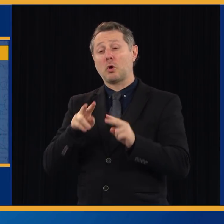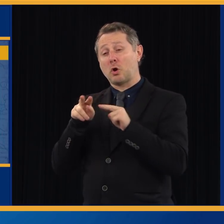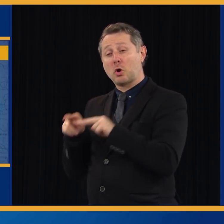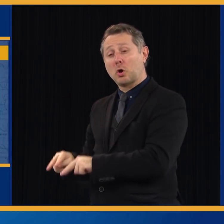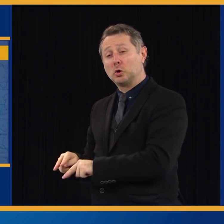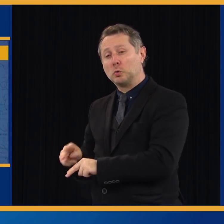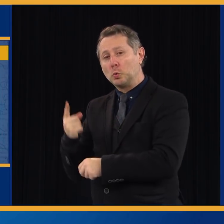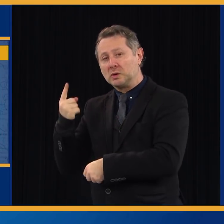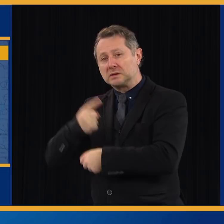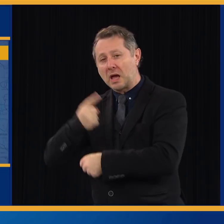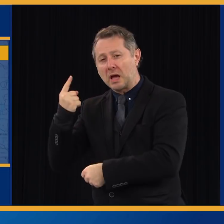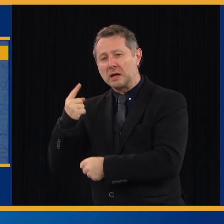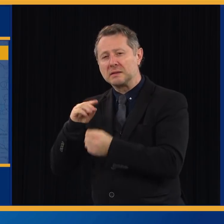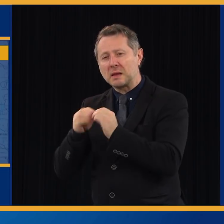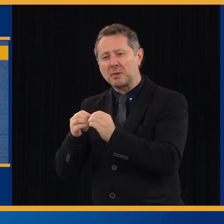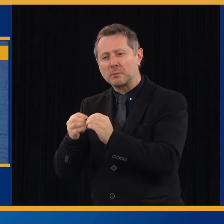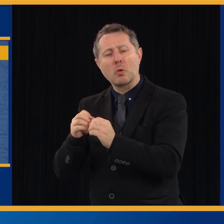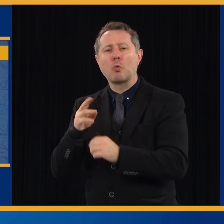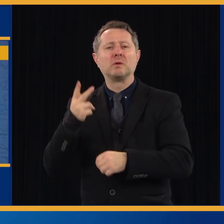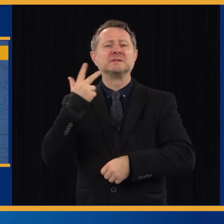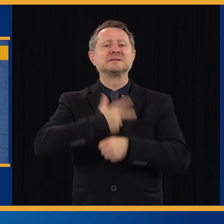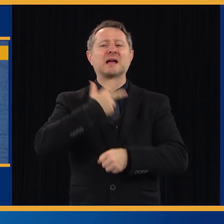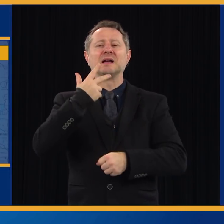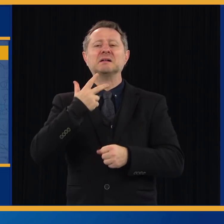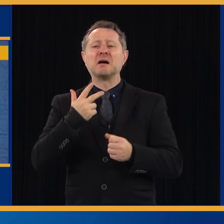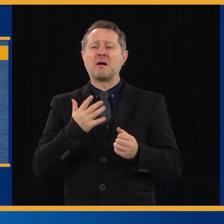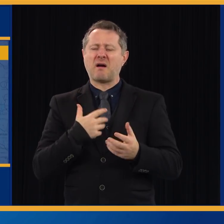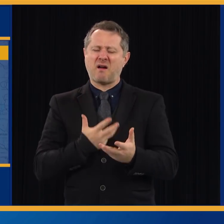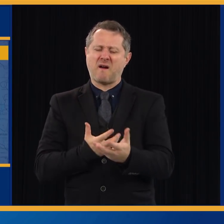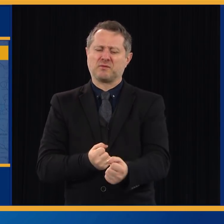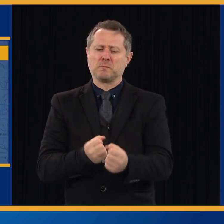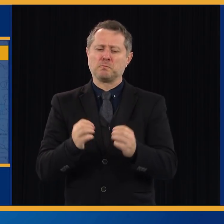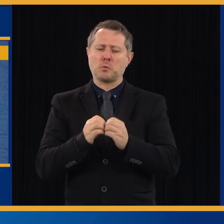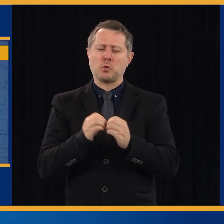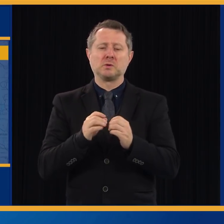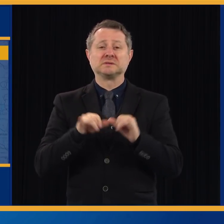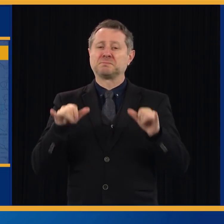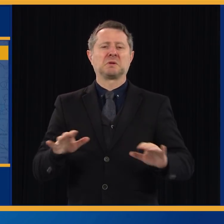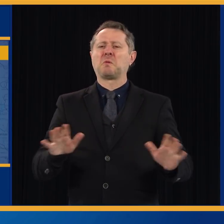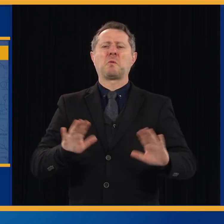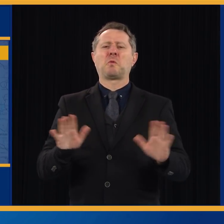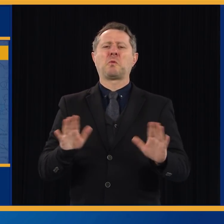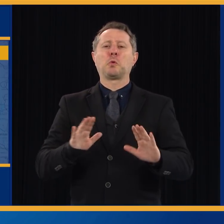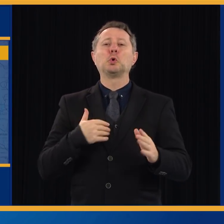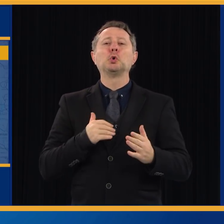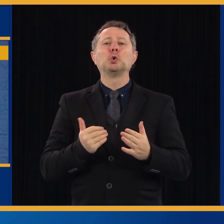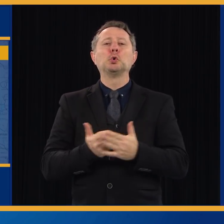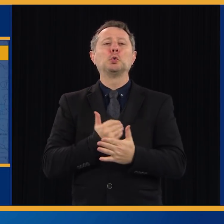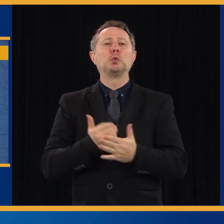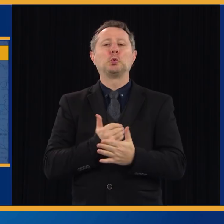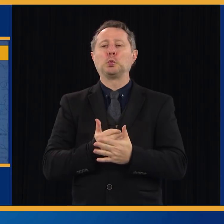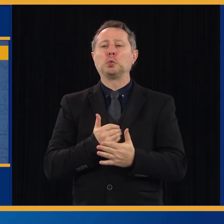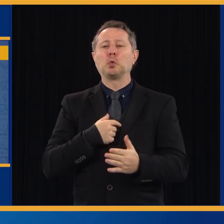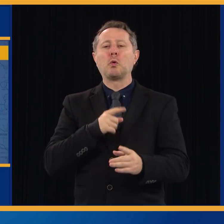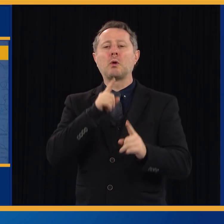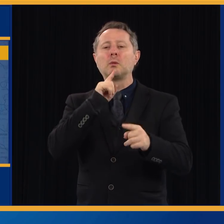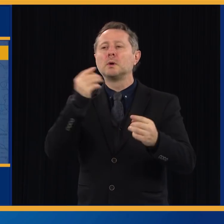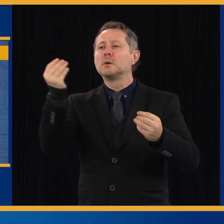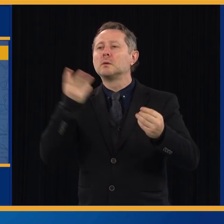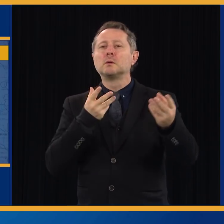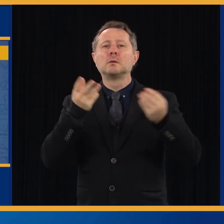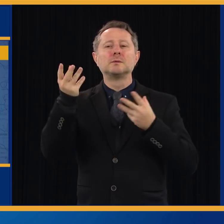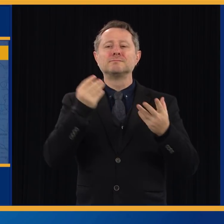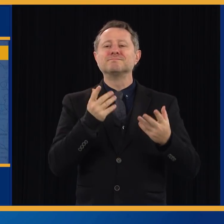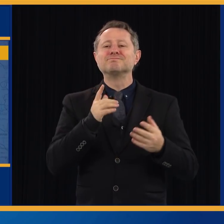even 3-day numbers, as absolute. This is a new reporting mechanism that just was put in place.